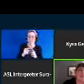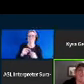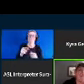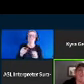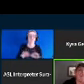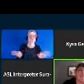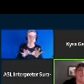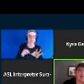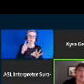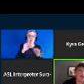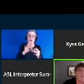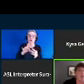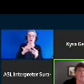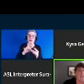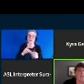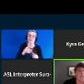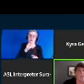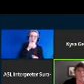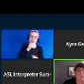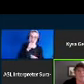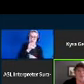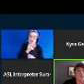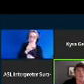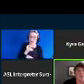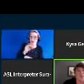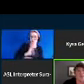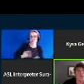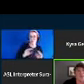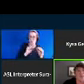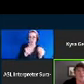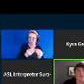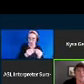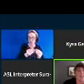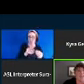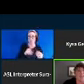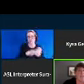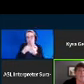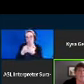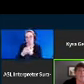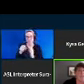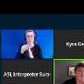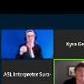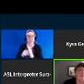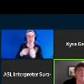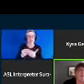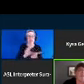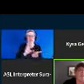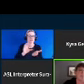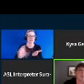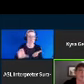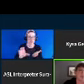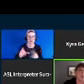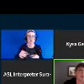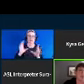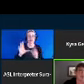coordination of private nonprofit organizations who were supporting state-funded disaster case management